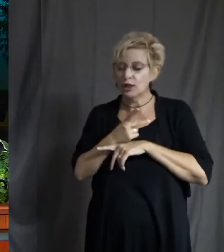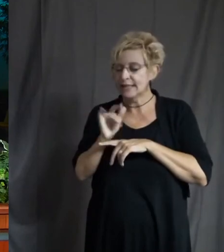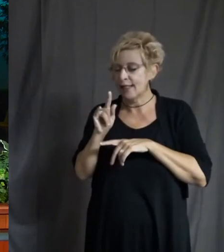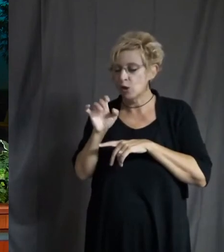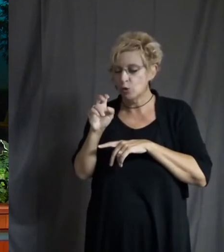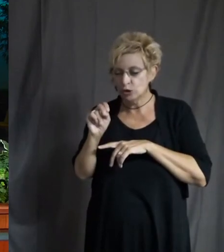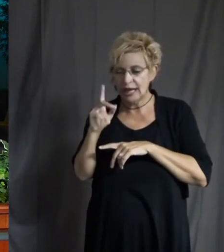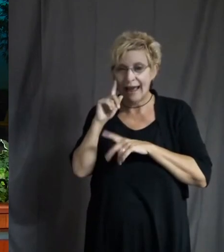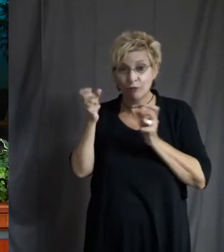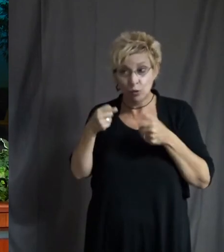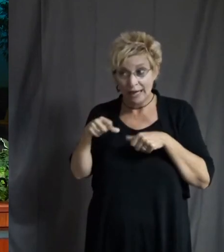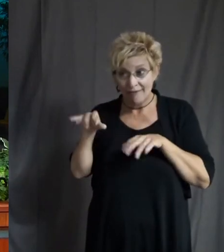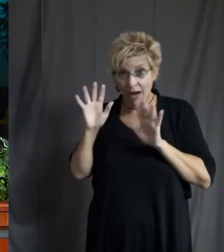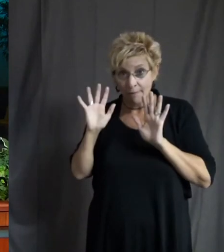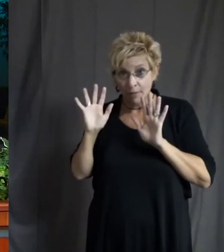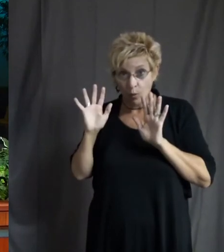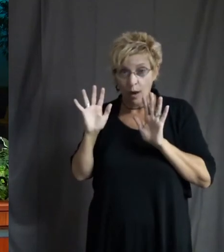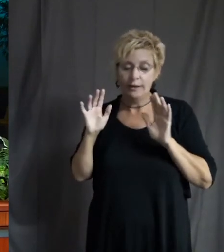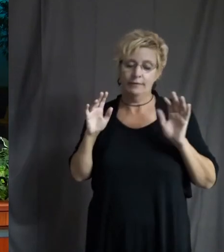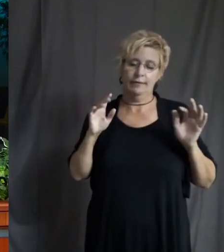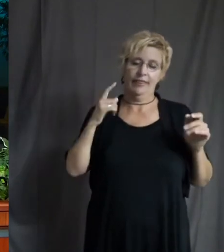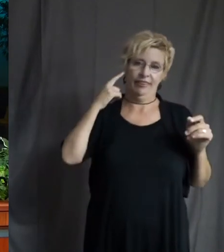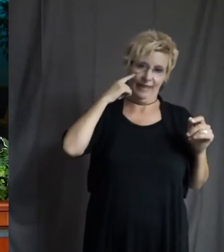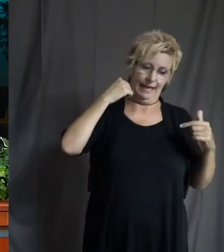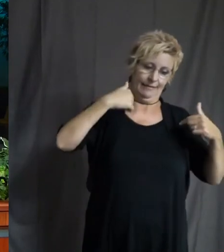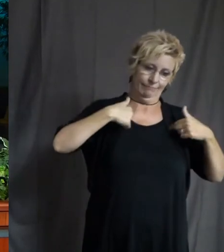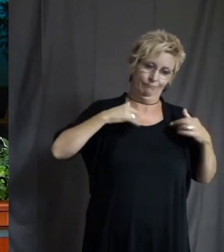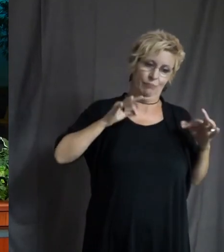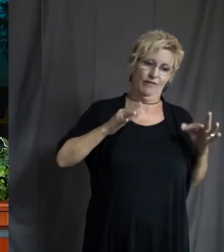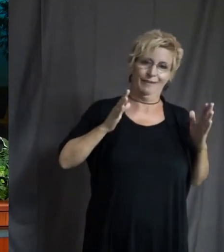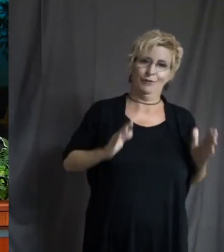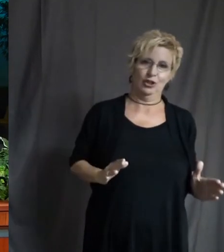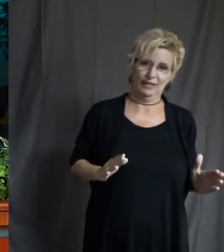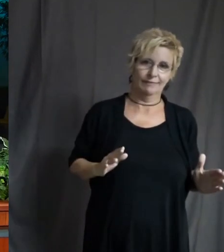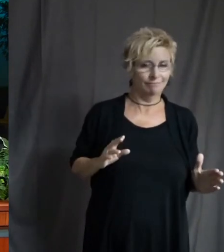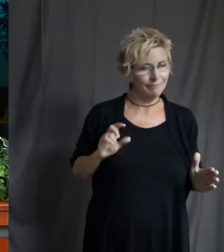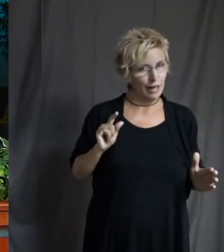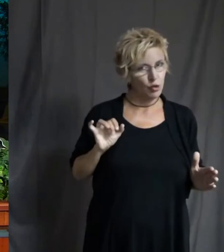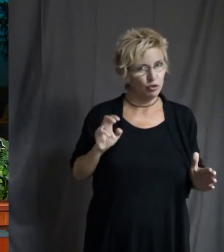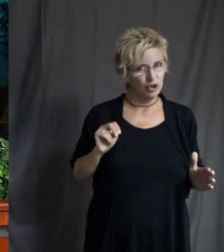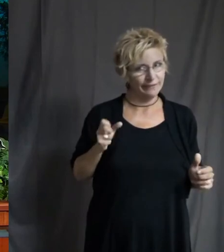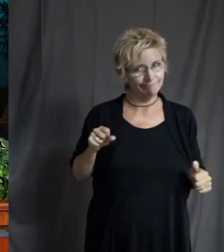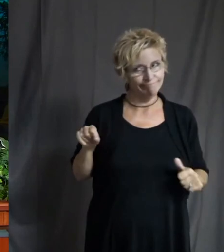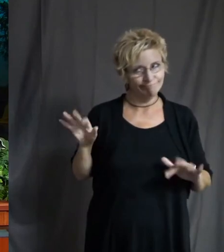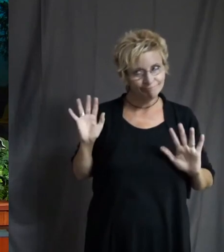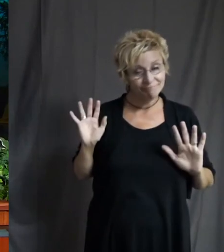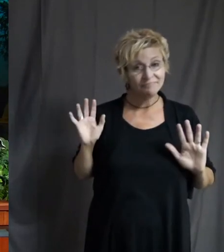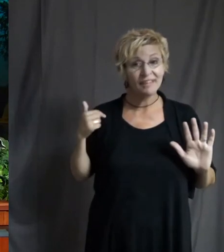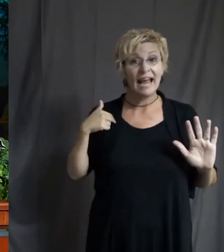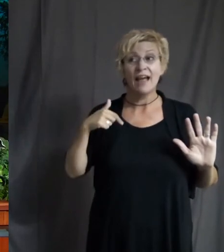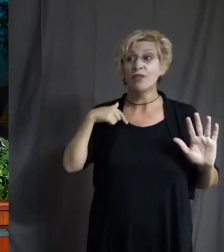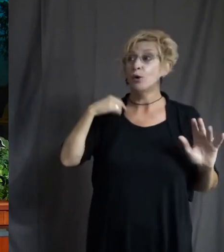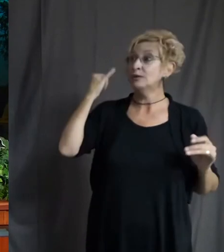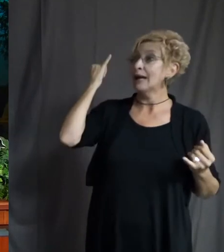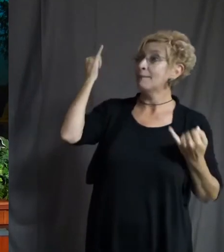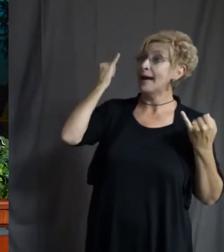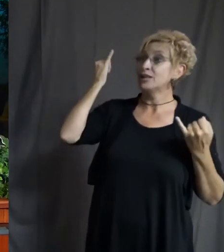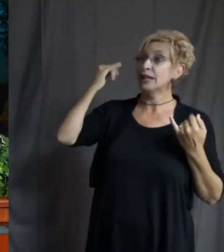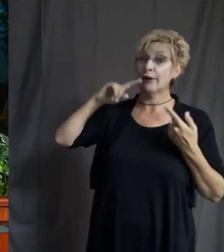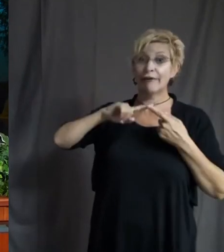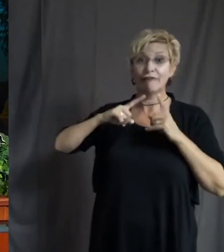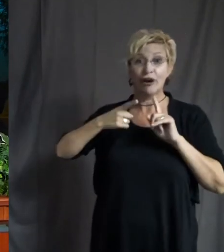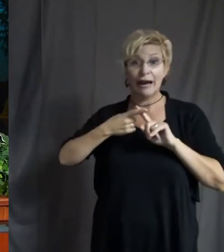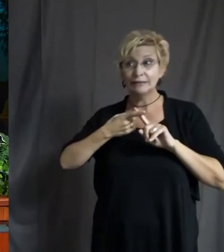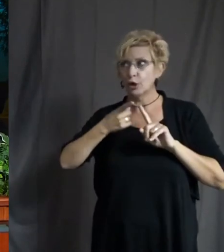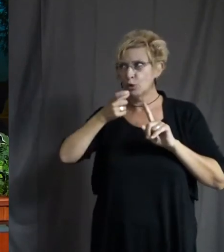of ourselves as a perfect person. And when we can release and let go of those imaginary friends